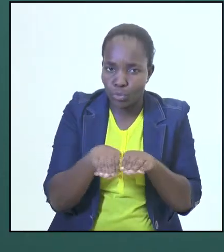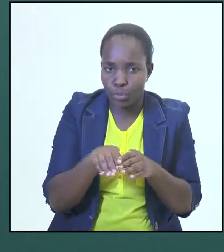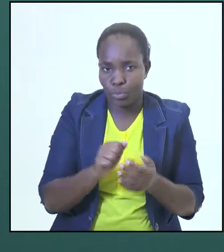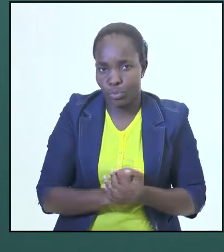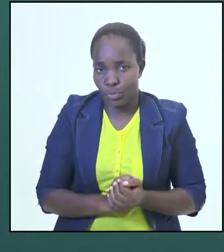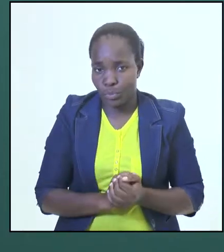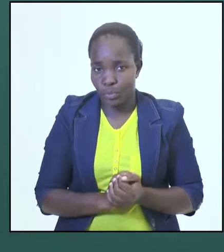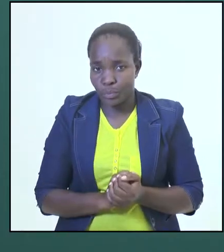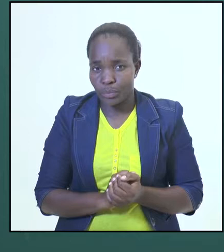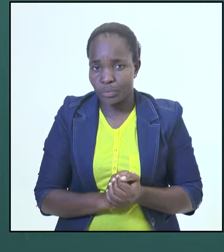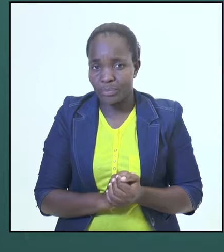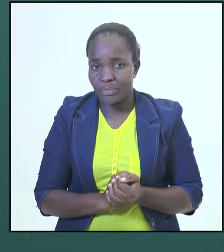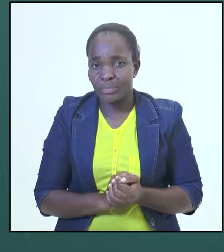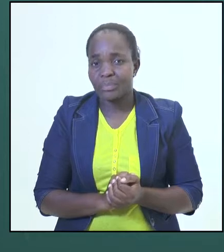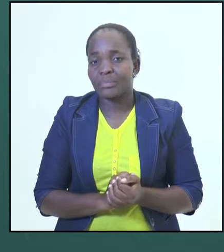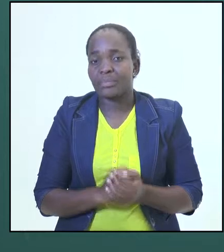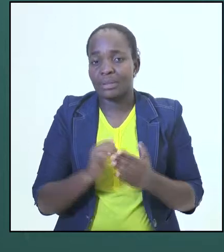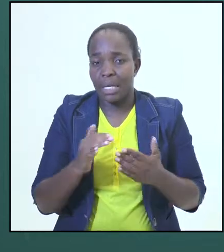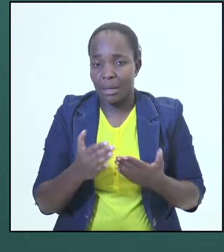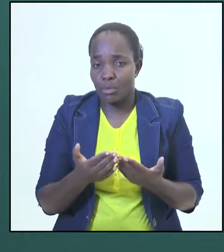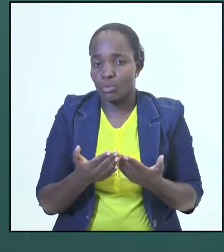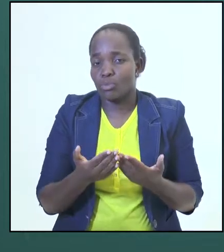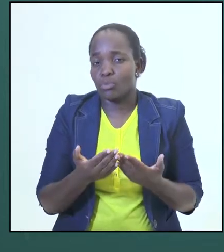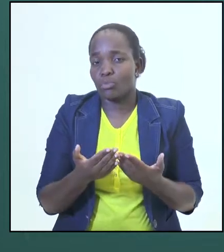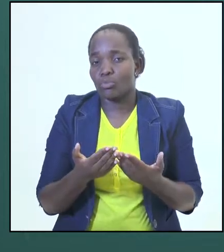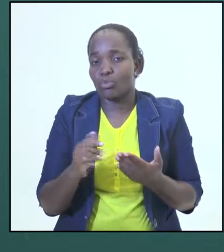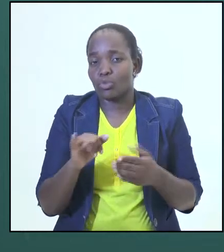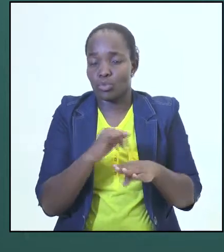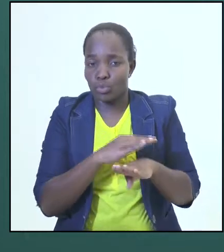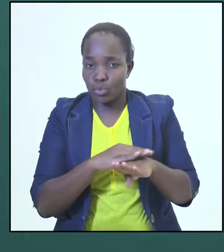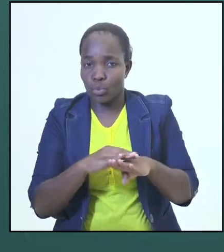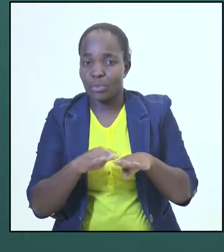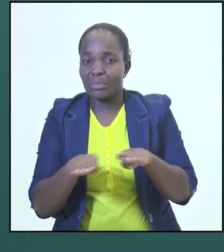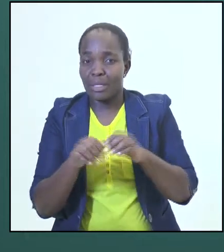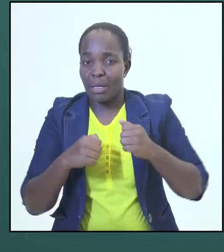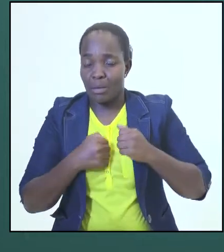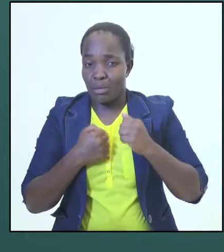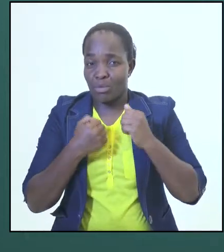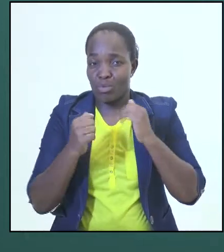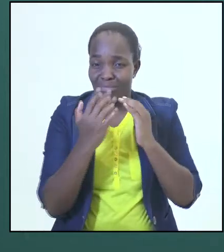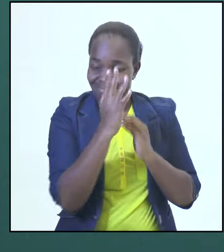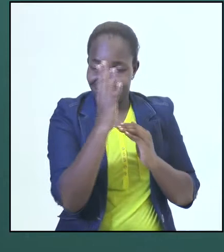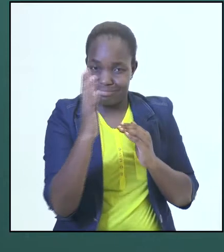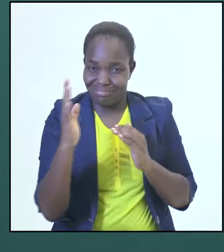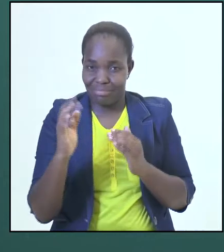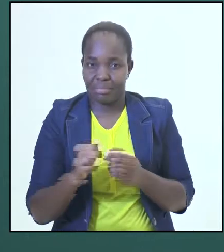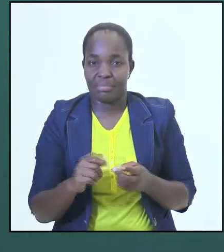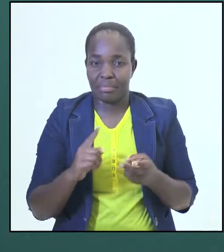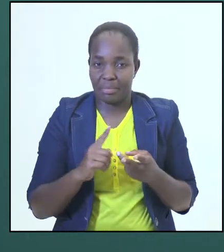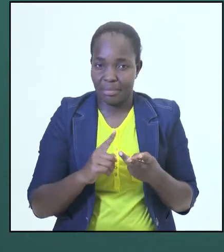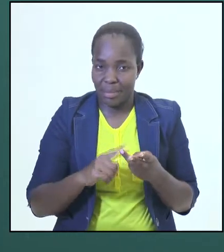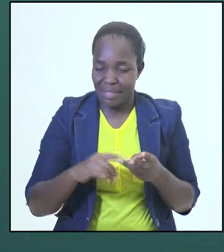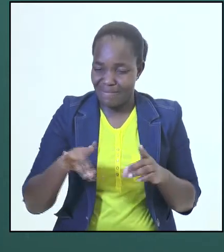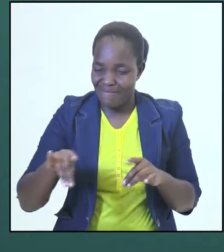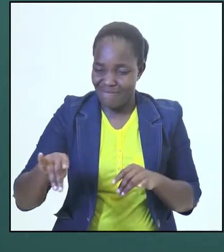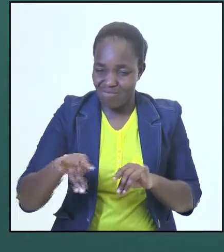that this technology also has an undesirable impact on our forest and grazing land. We'll discuss the